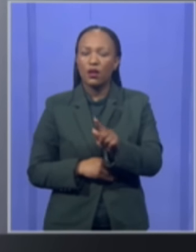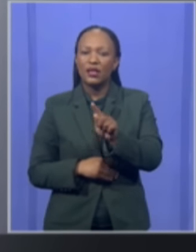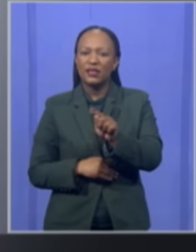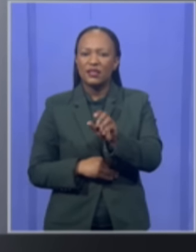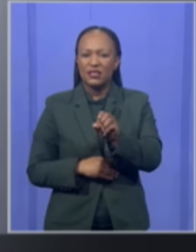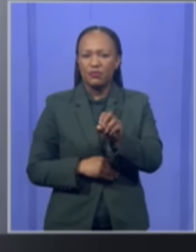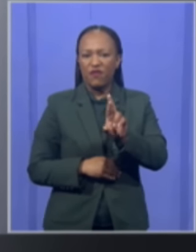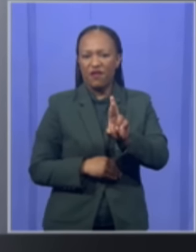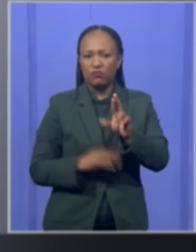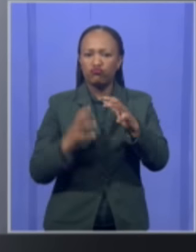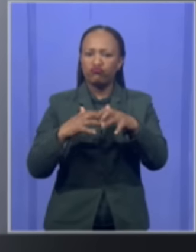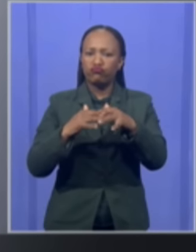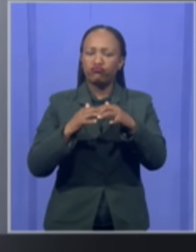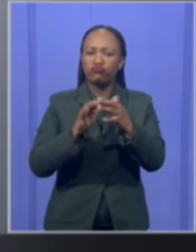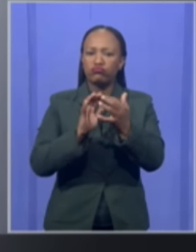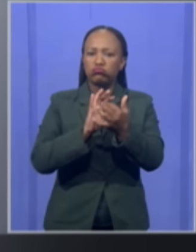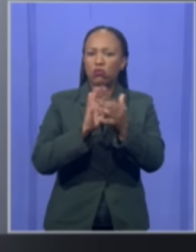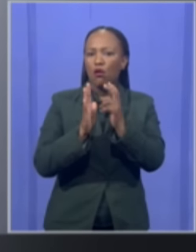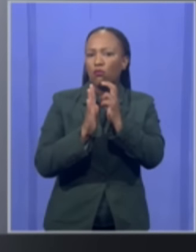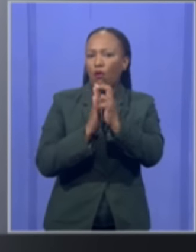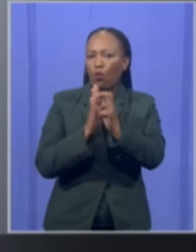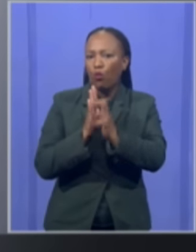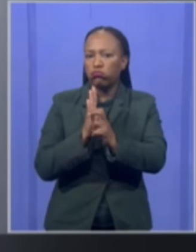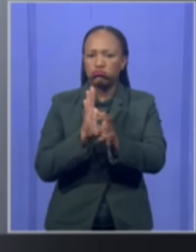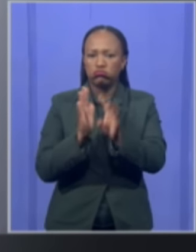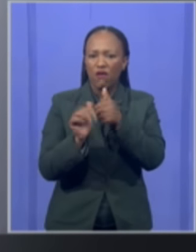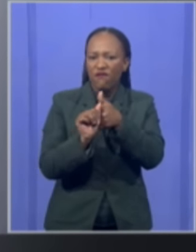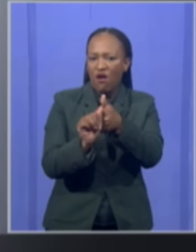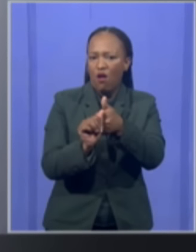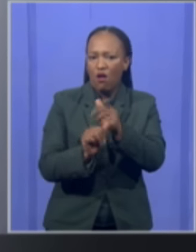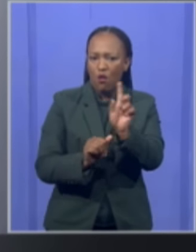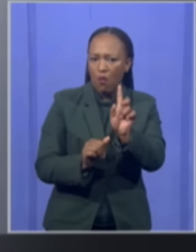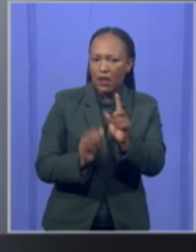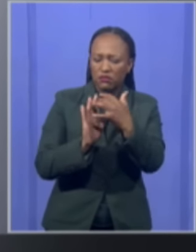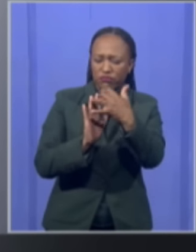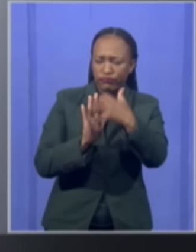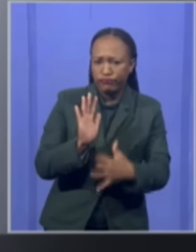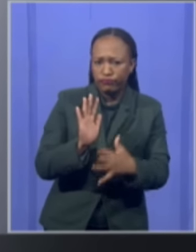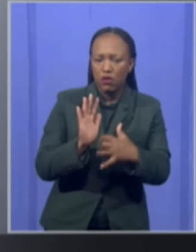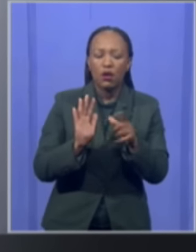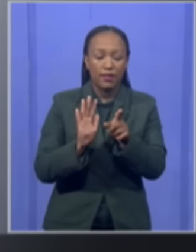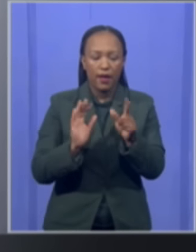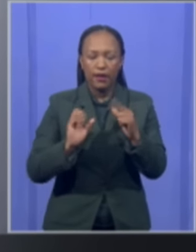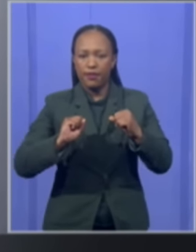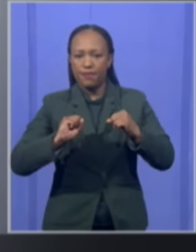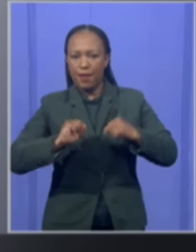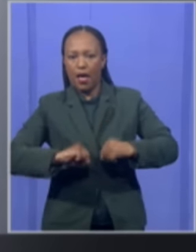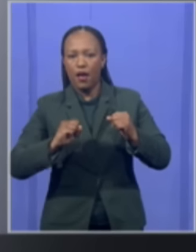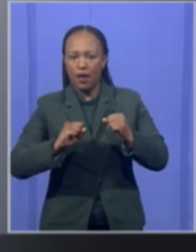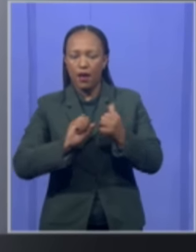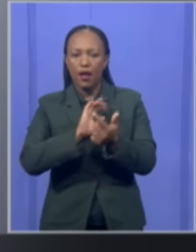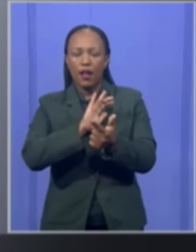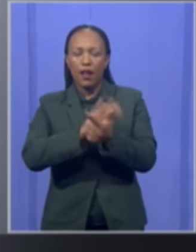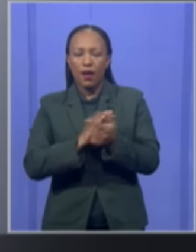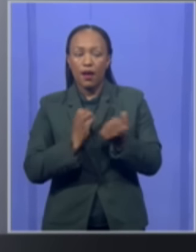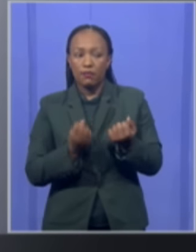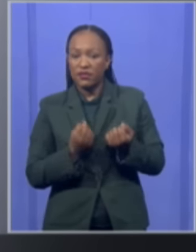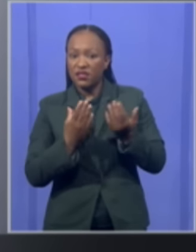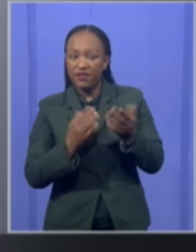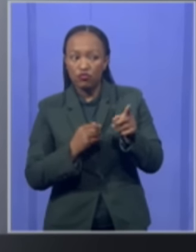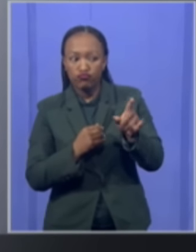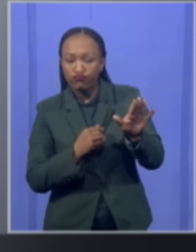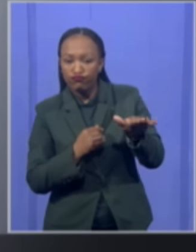earlier, and as confirmed now in terms of legal services, we have given certain